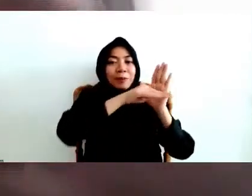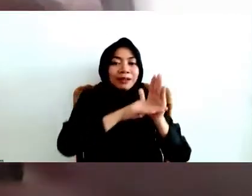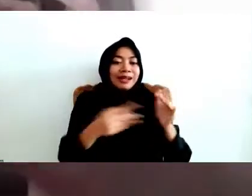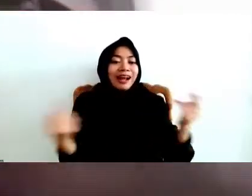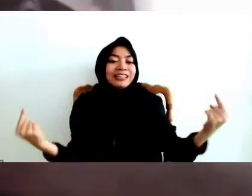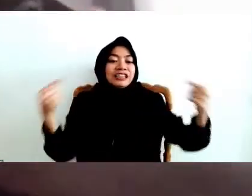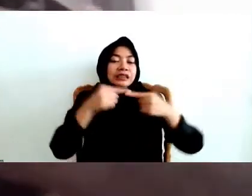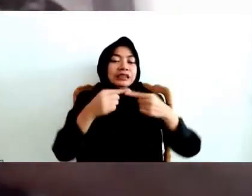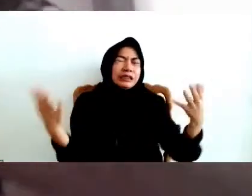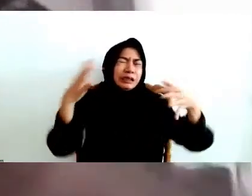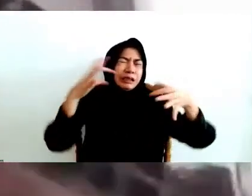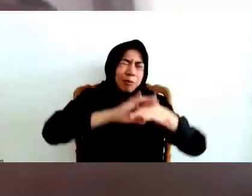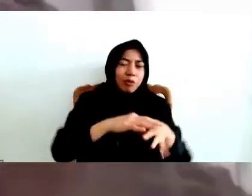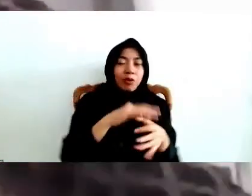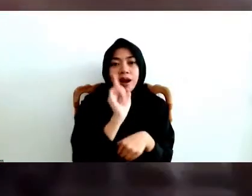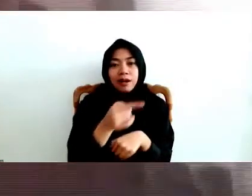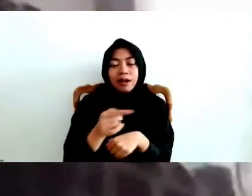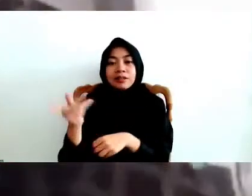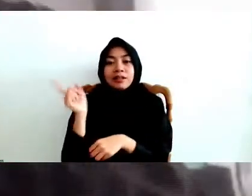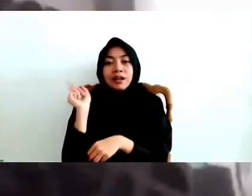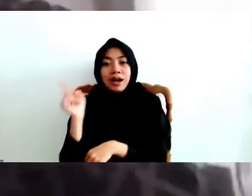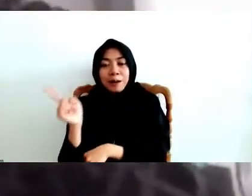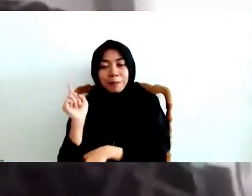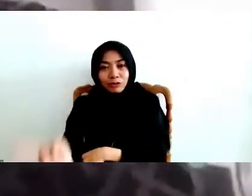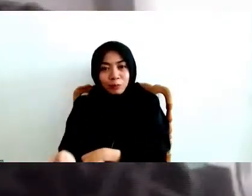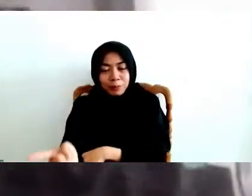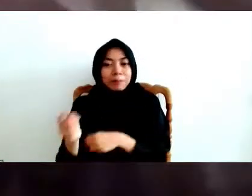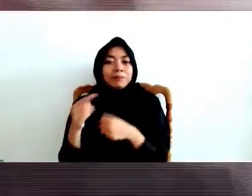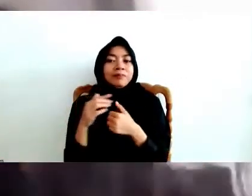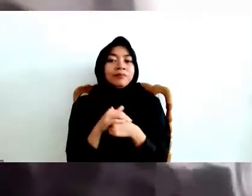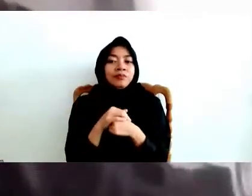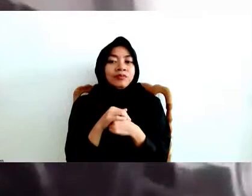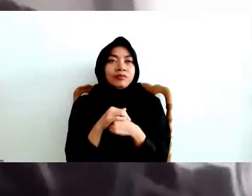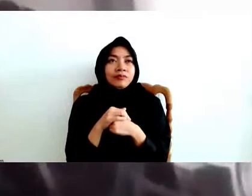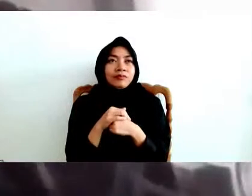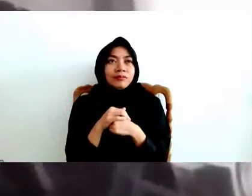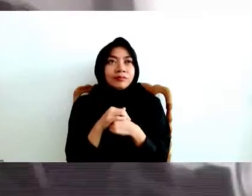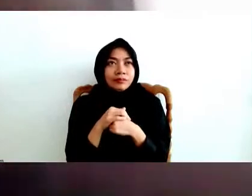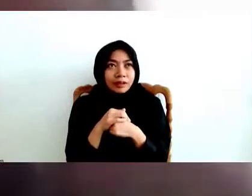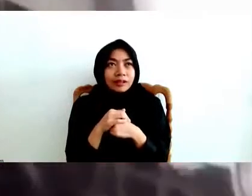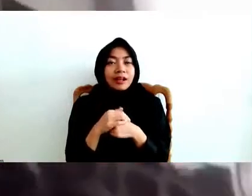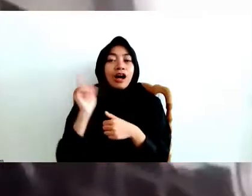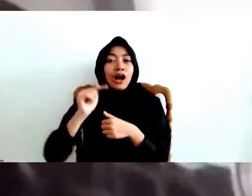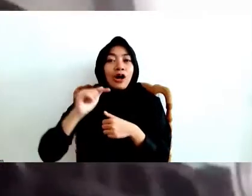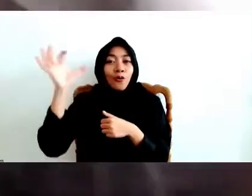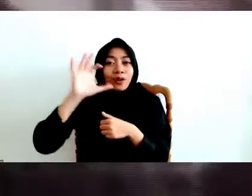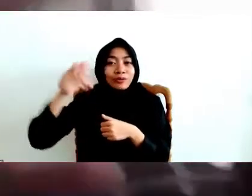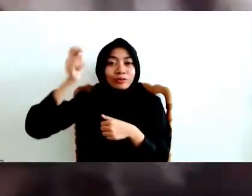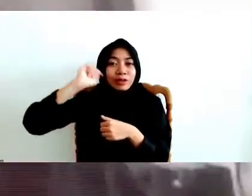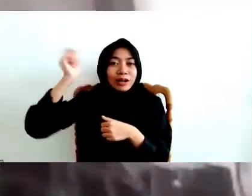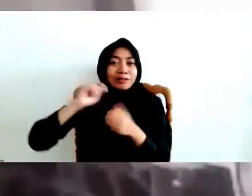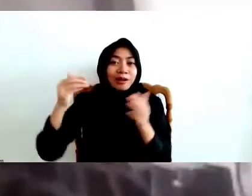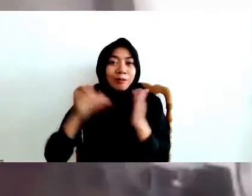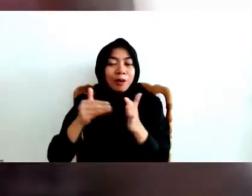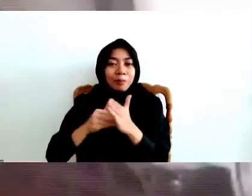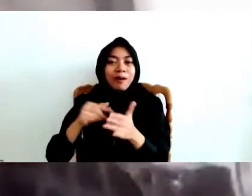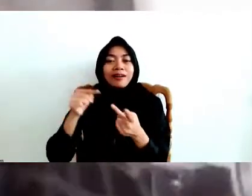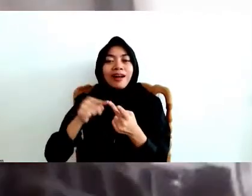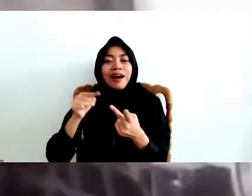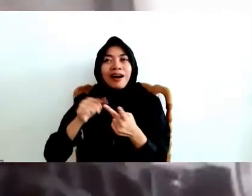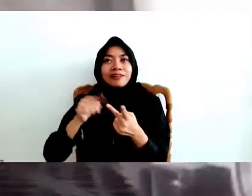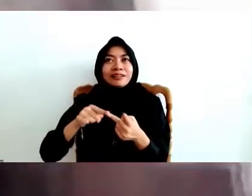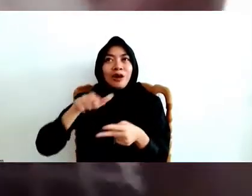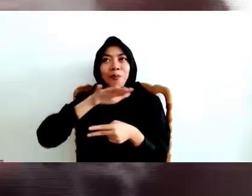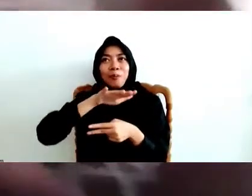they want to know that if a person is deprived in sanitation, what proportion of them are also deprived in drinking water?